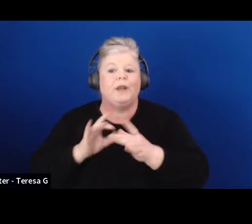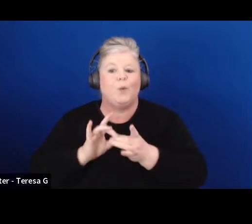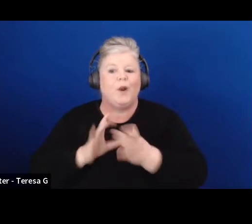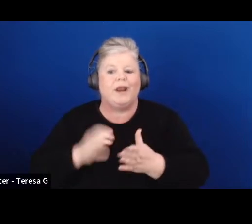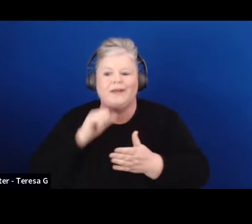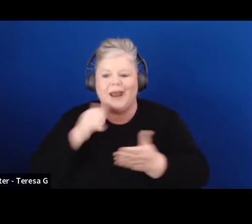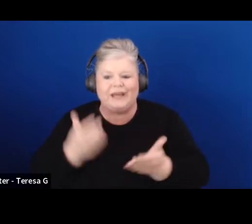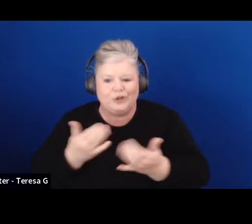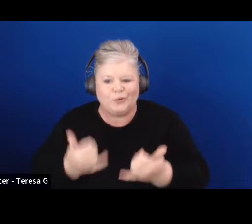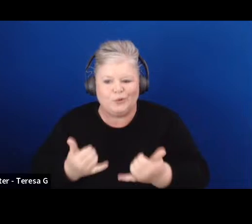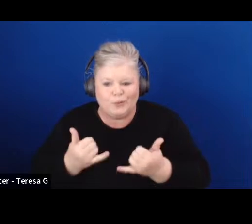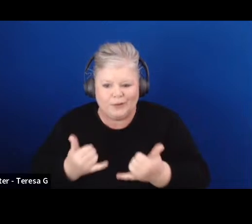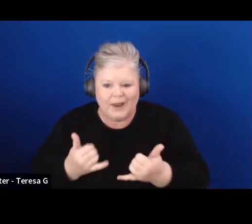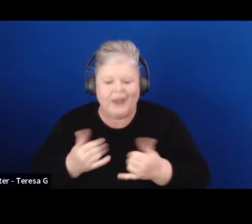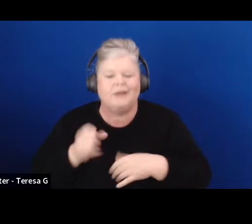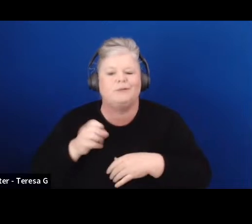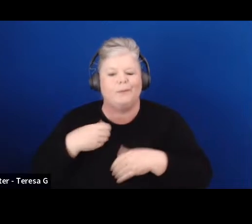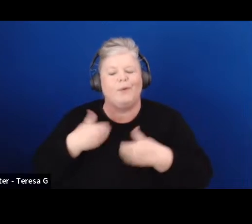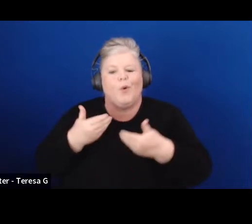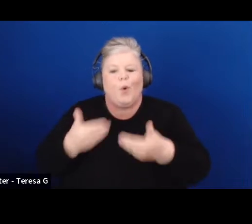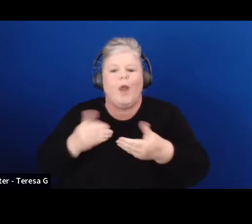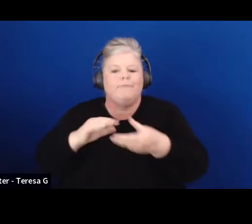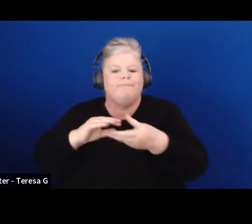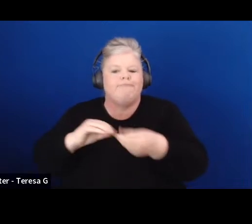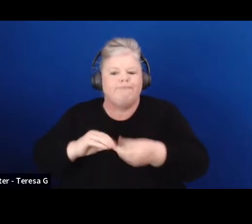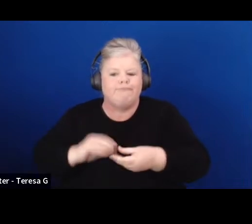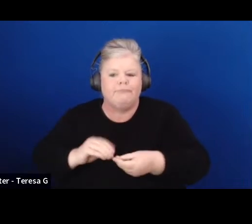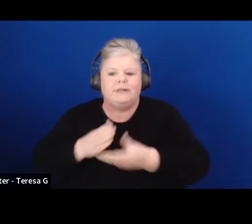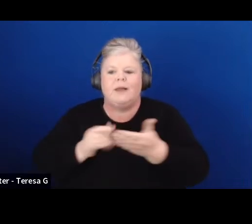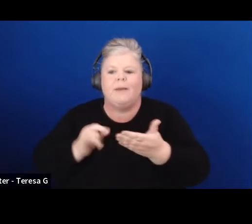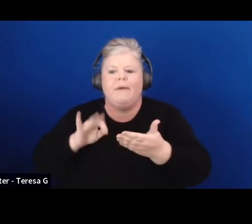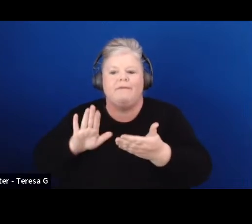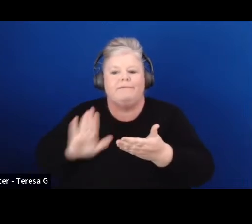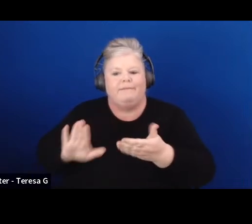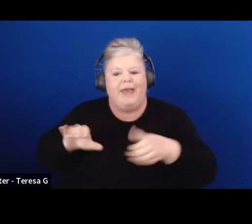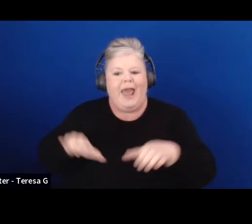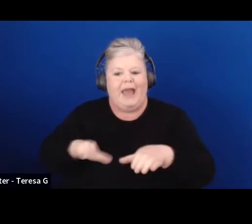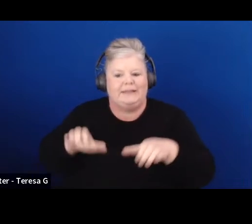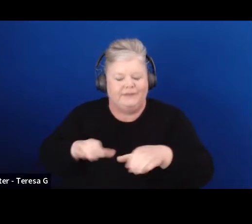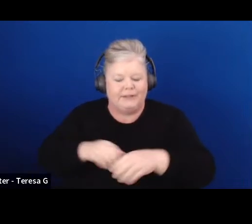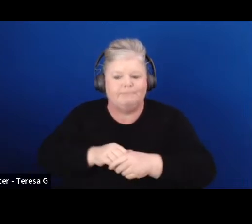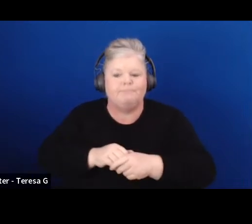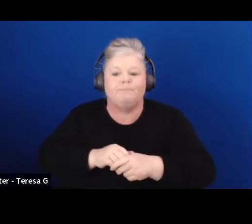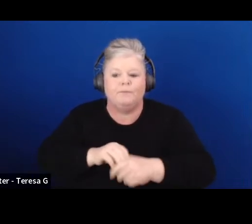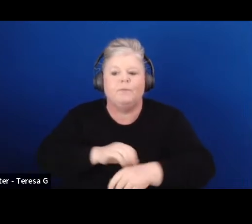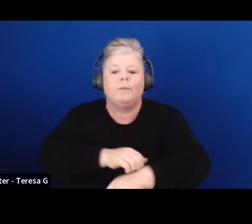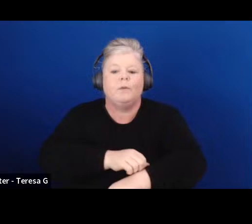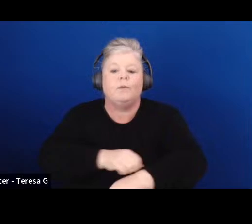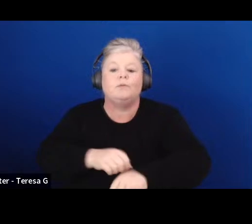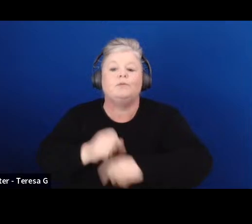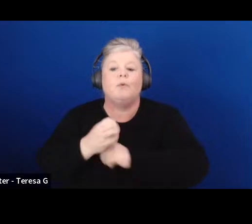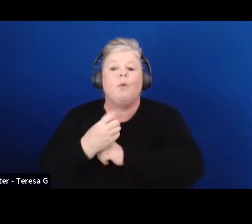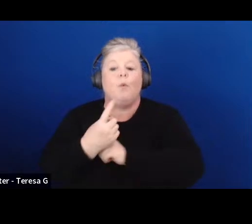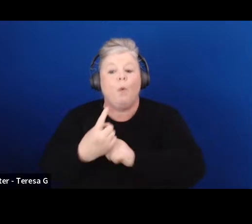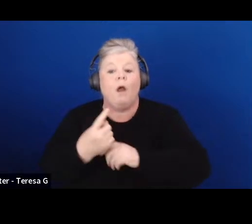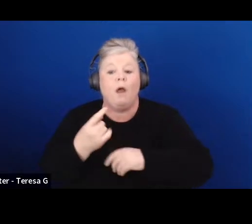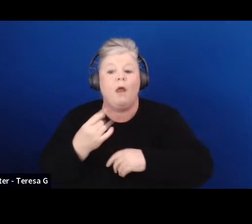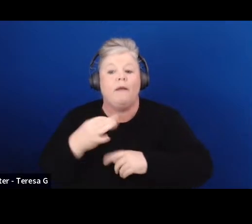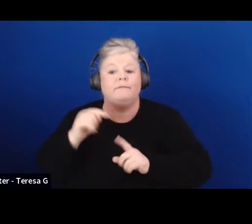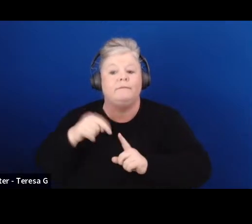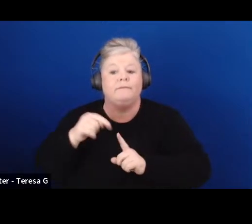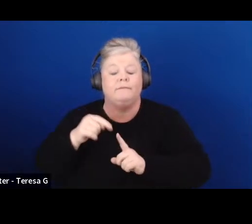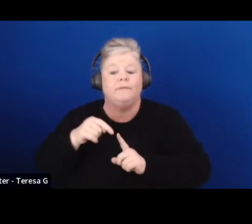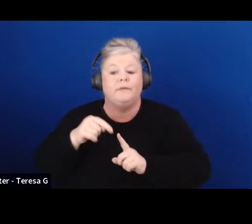go ahead and touch on some of the activities that she's been working on. And one of the